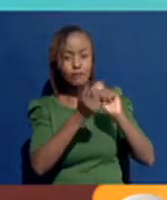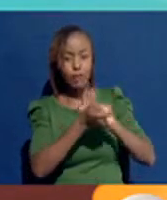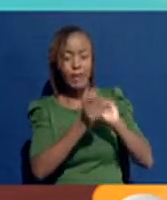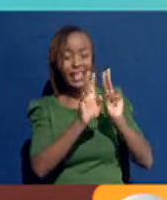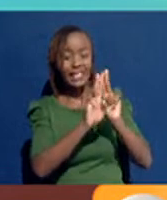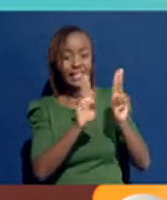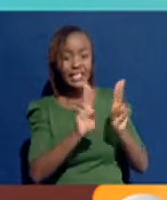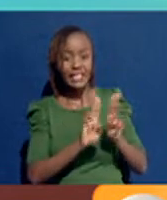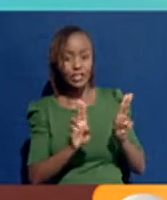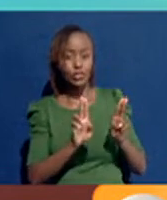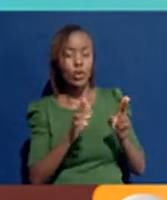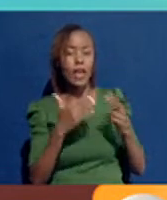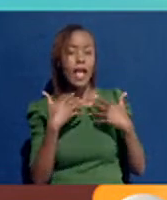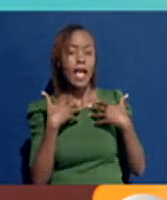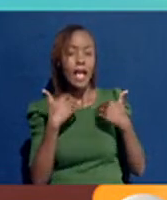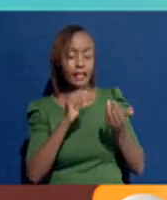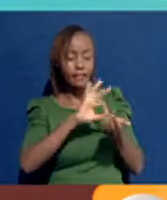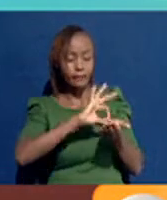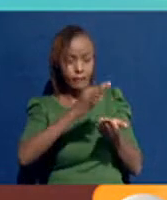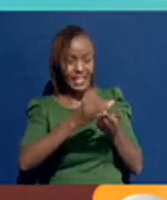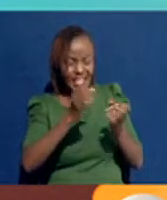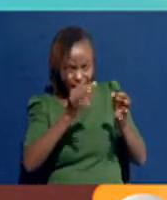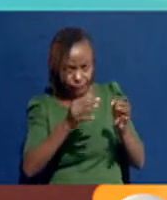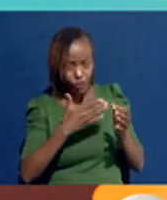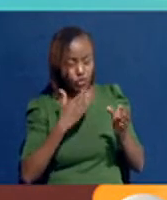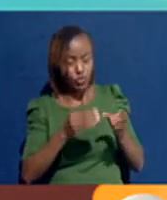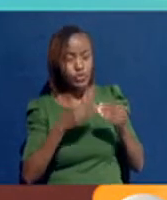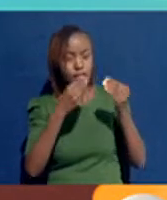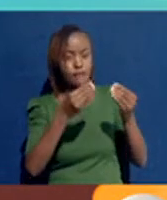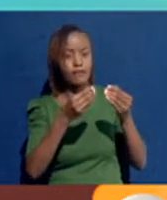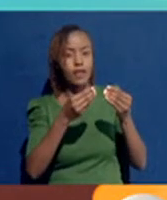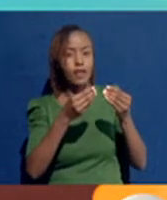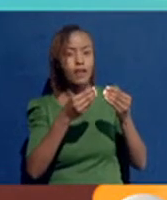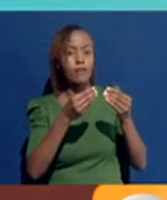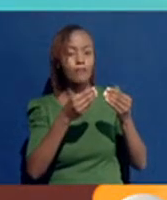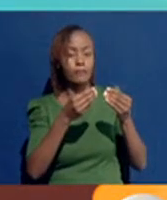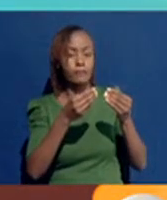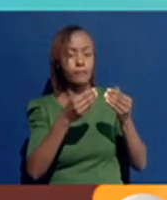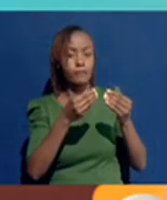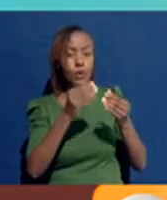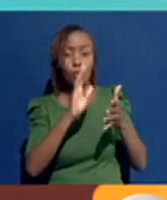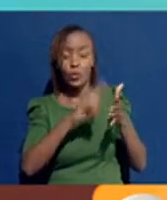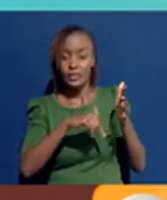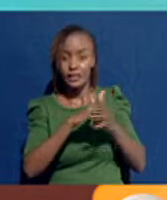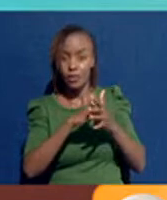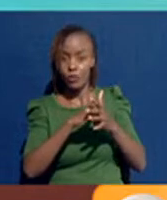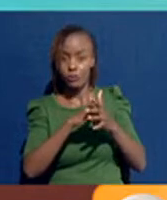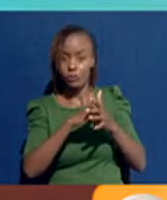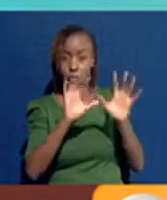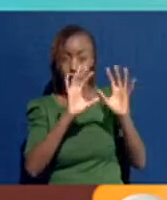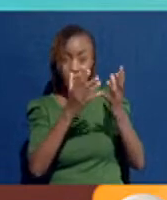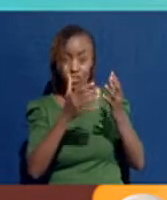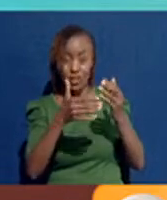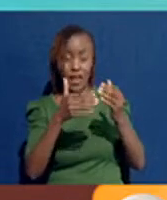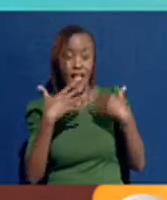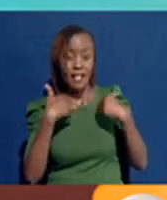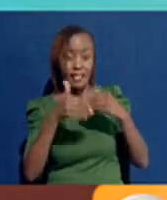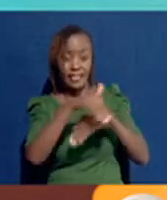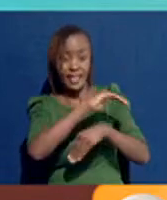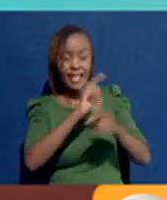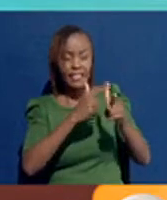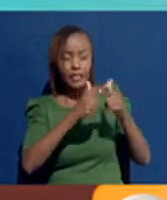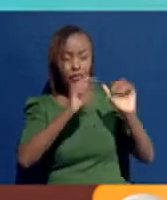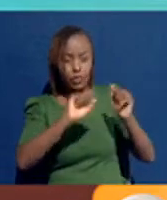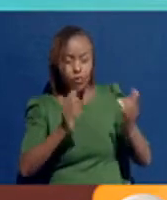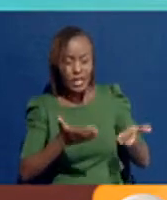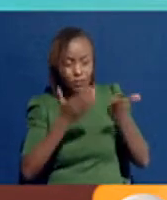because if you want to provide universal health care, you have to reform National Hospital Insurance so that you broaden the coverage. Mm. That's the